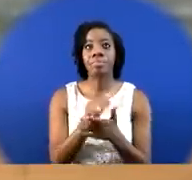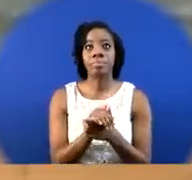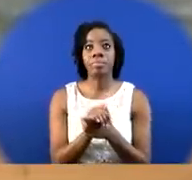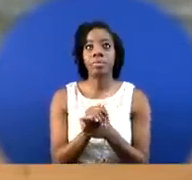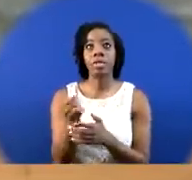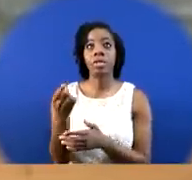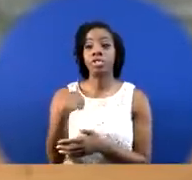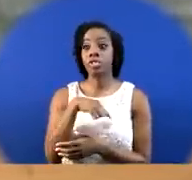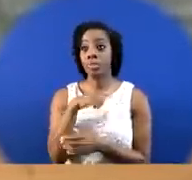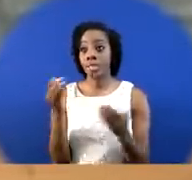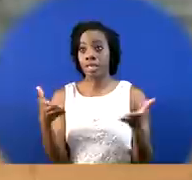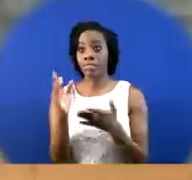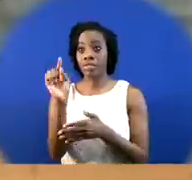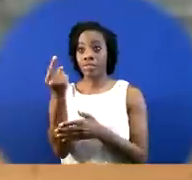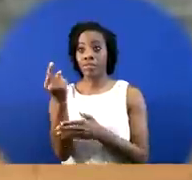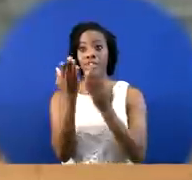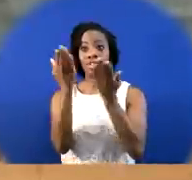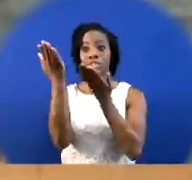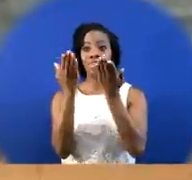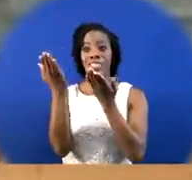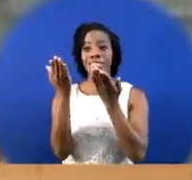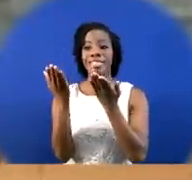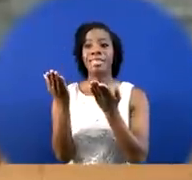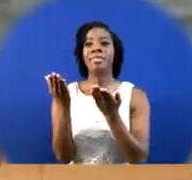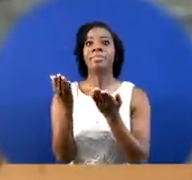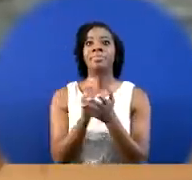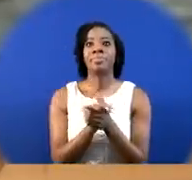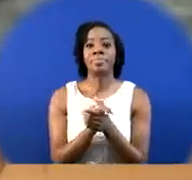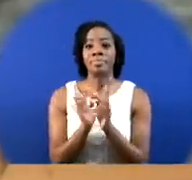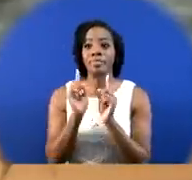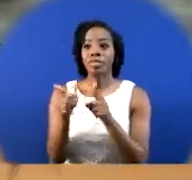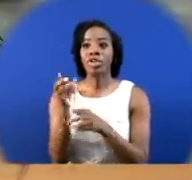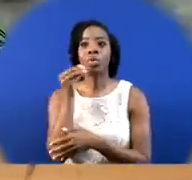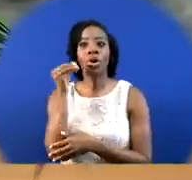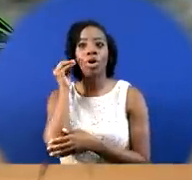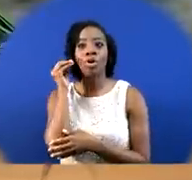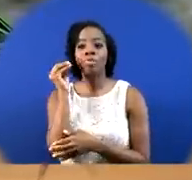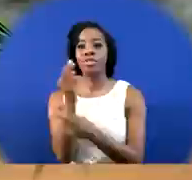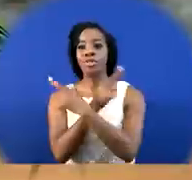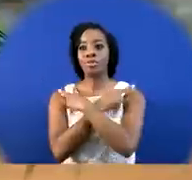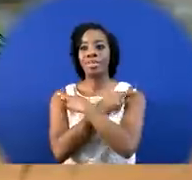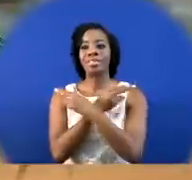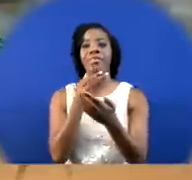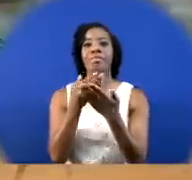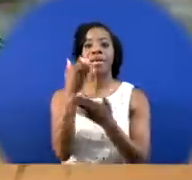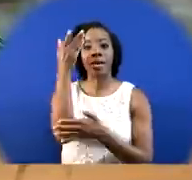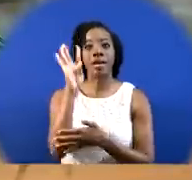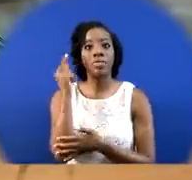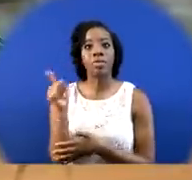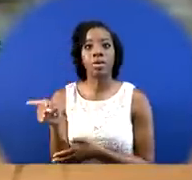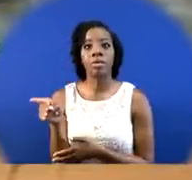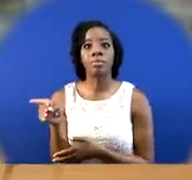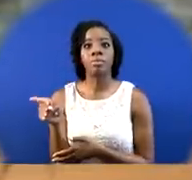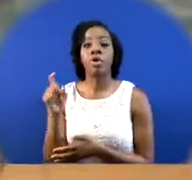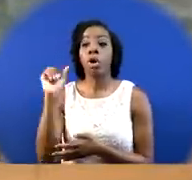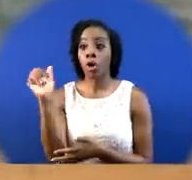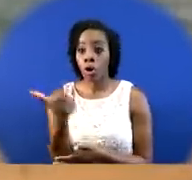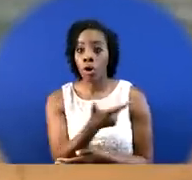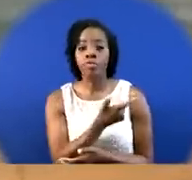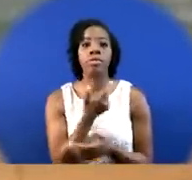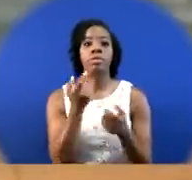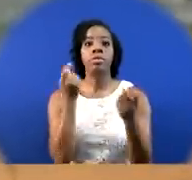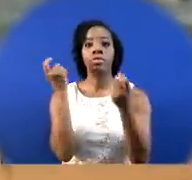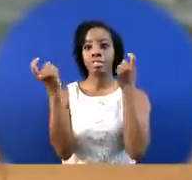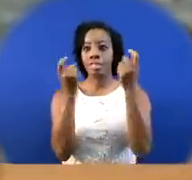I'm not staying for another service. I'm going to sleep. So she went home to go to sleep. But we thank God for her and all of you who are celebrating during